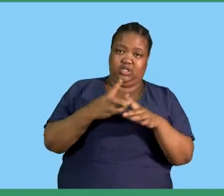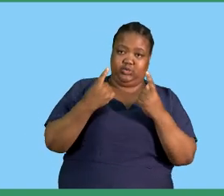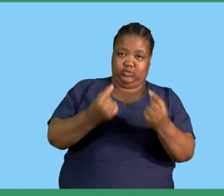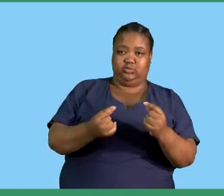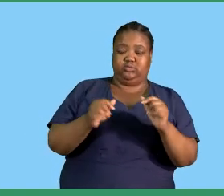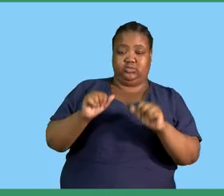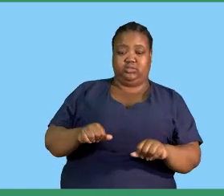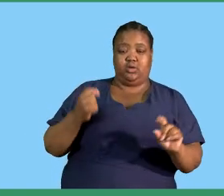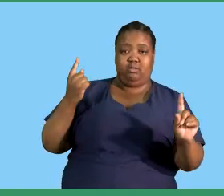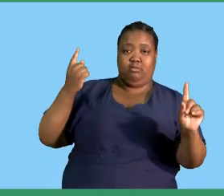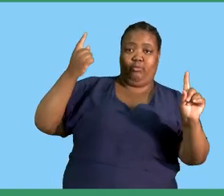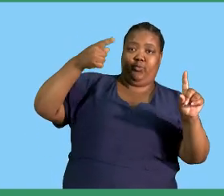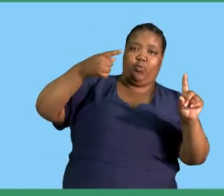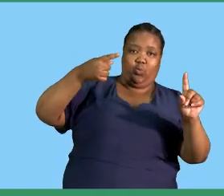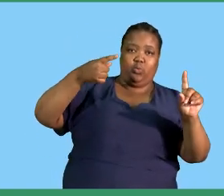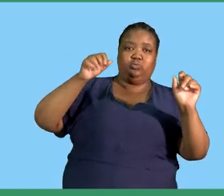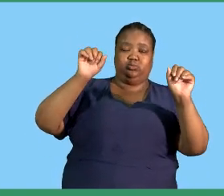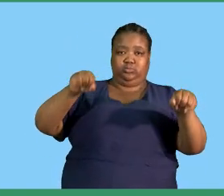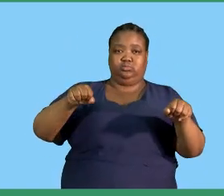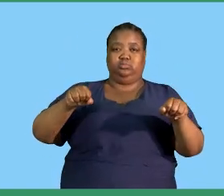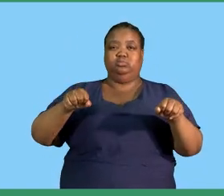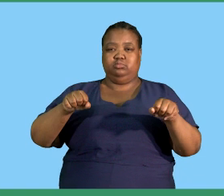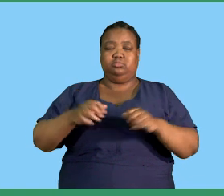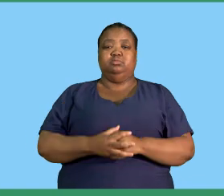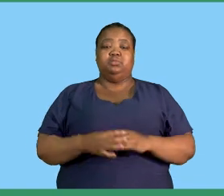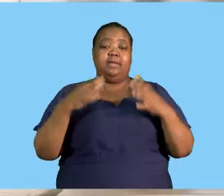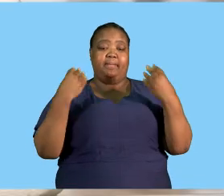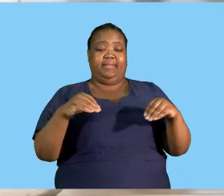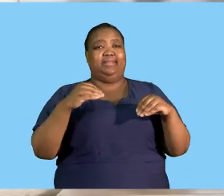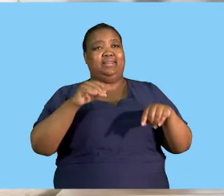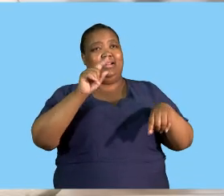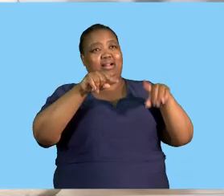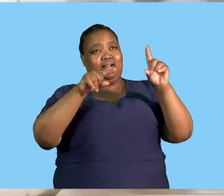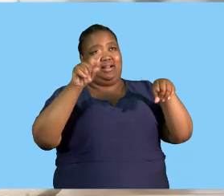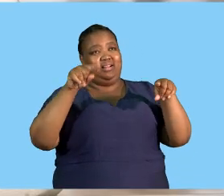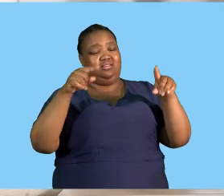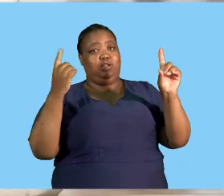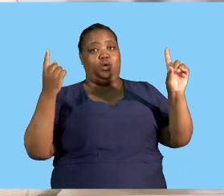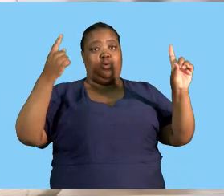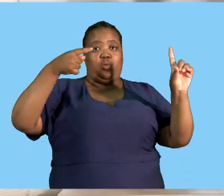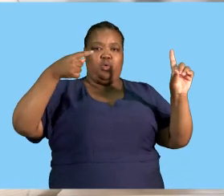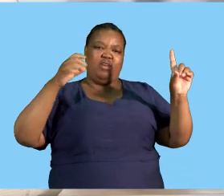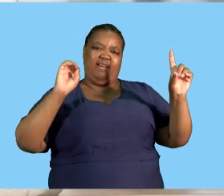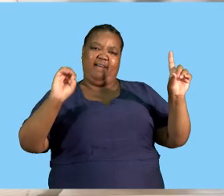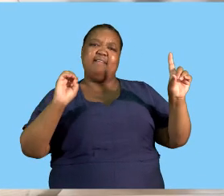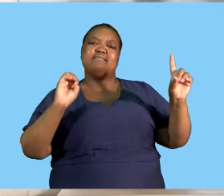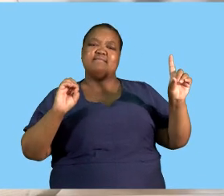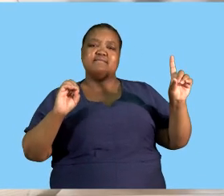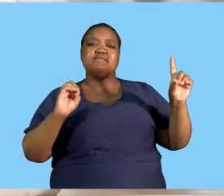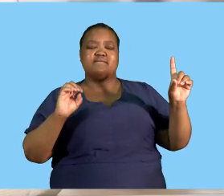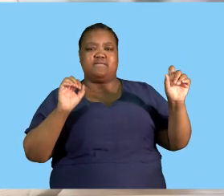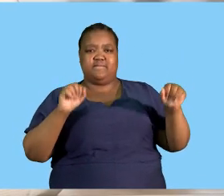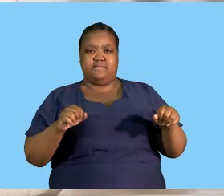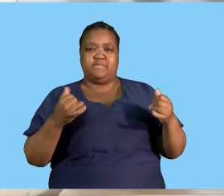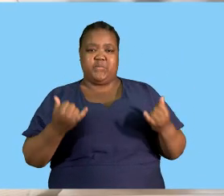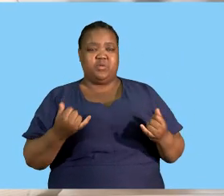or objective or goals or aims. But remember, each and every business has an aim, or they have objectives, the